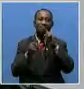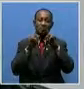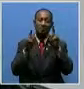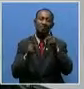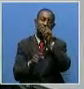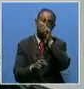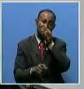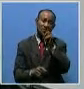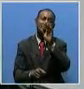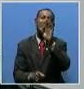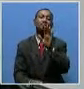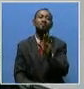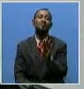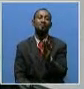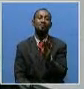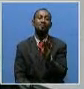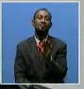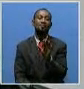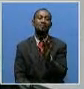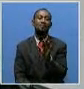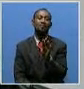facts.